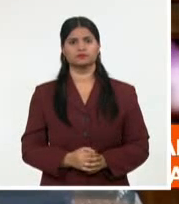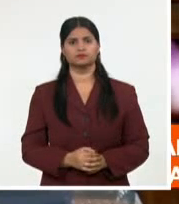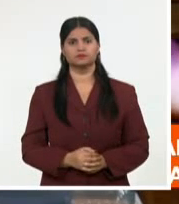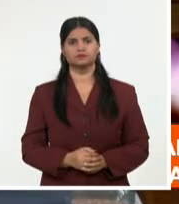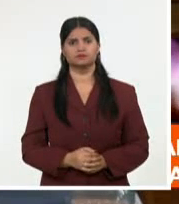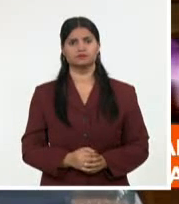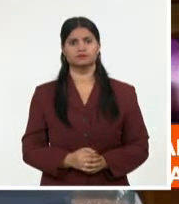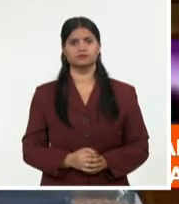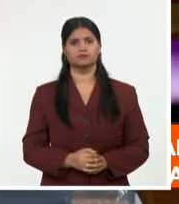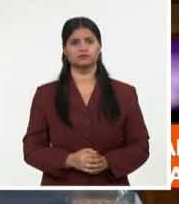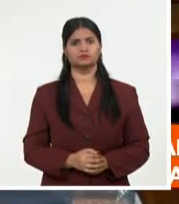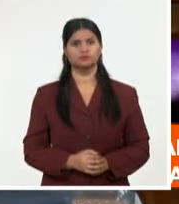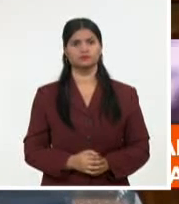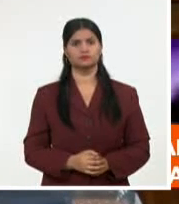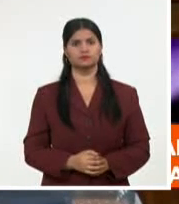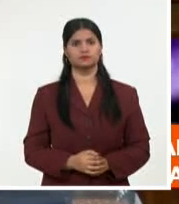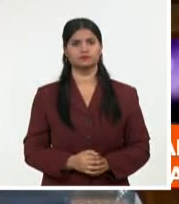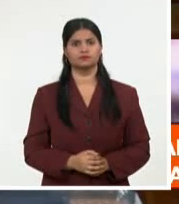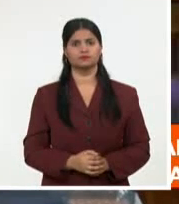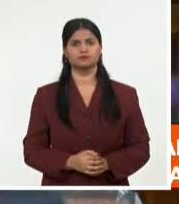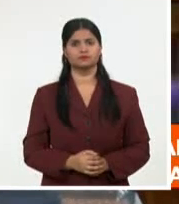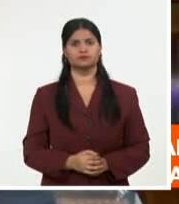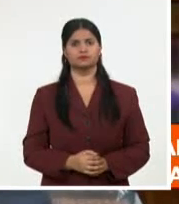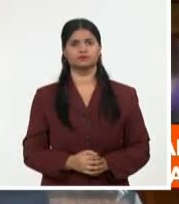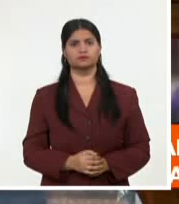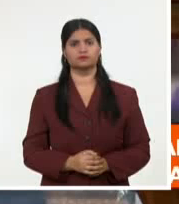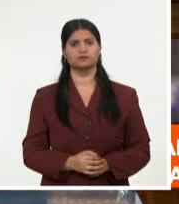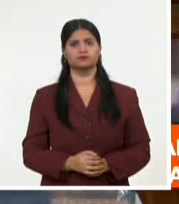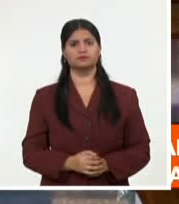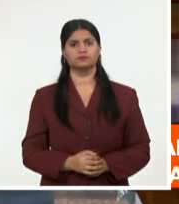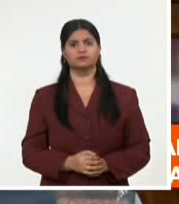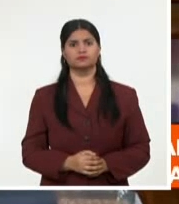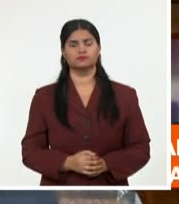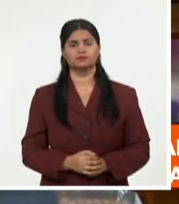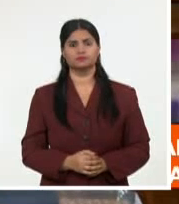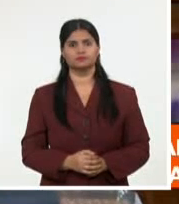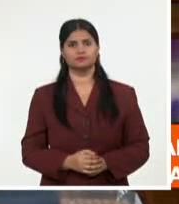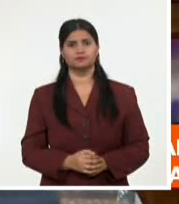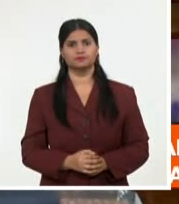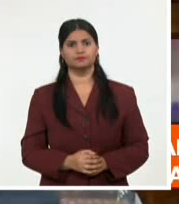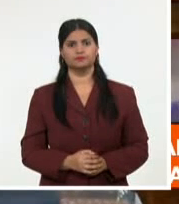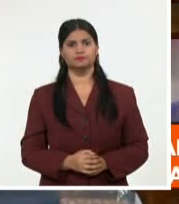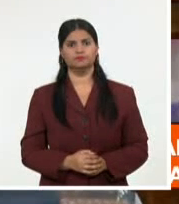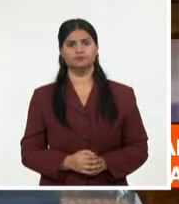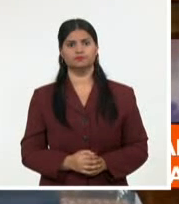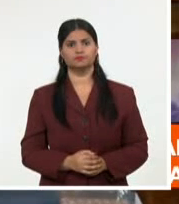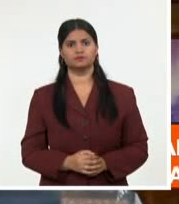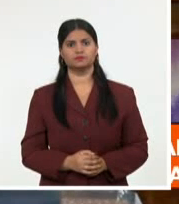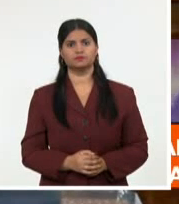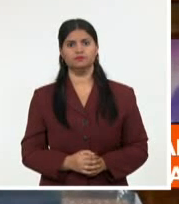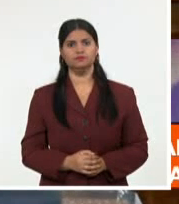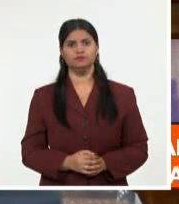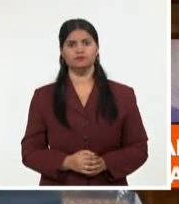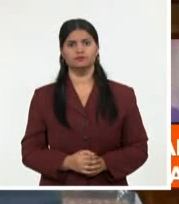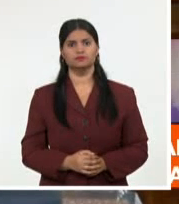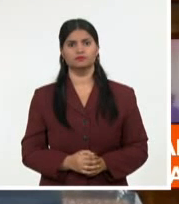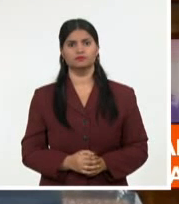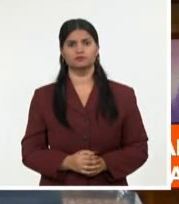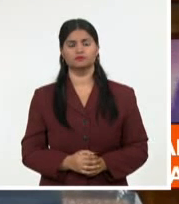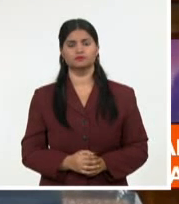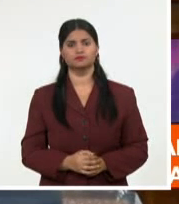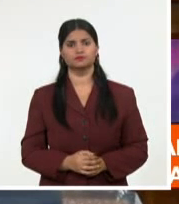Order José Martí, for his outstanding political record, both nationally